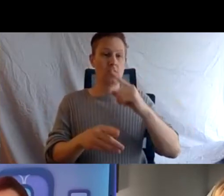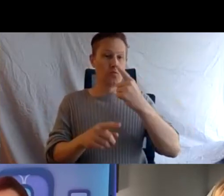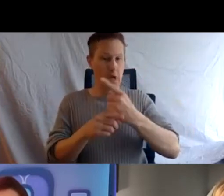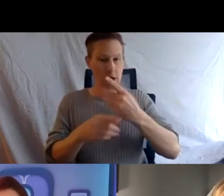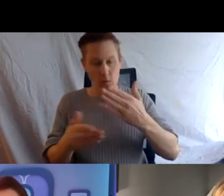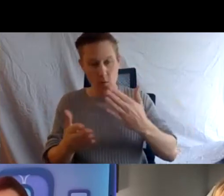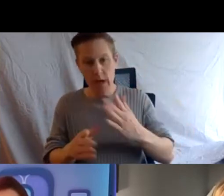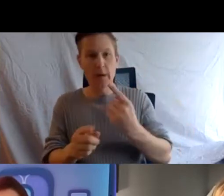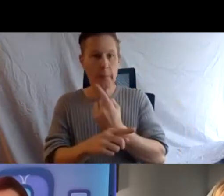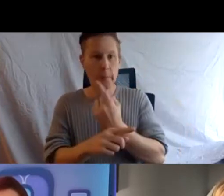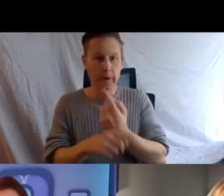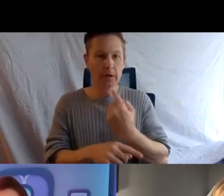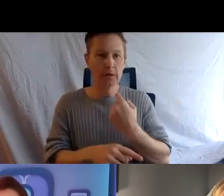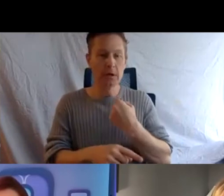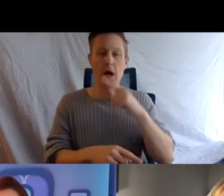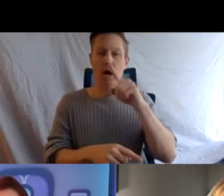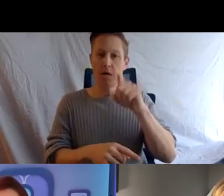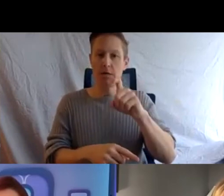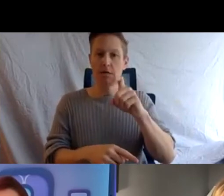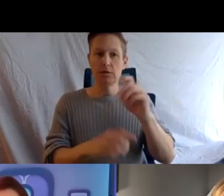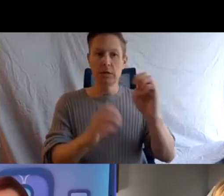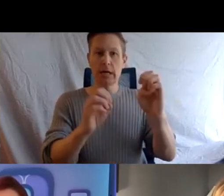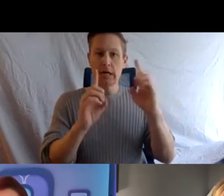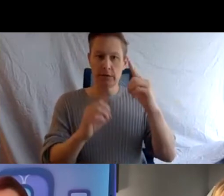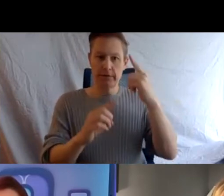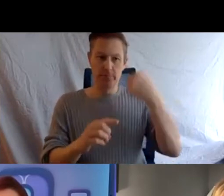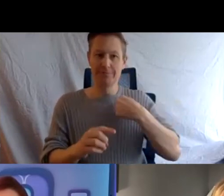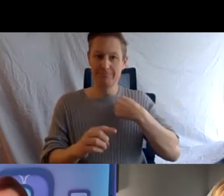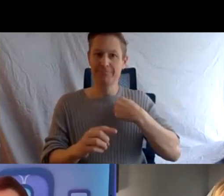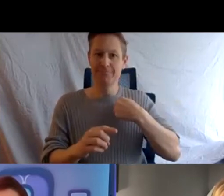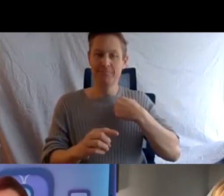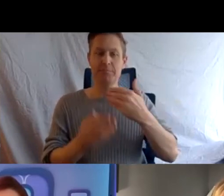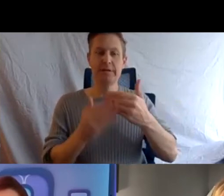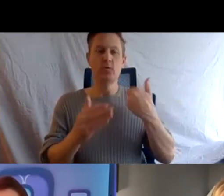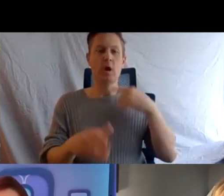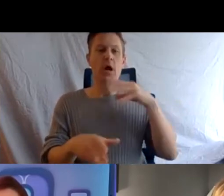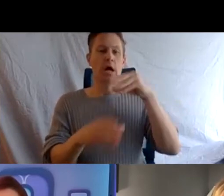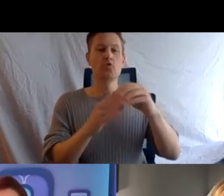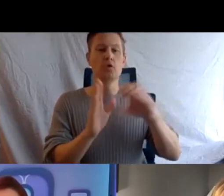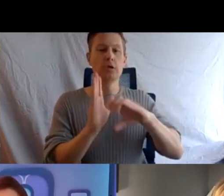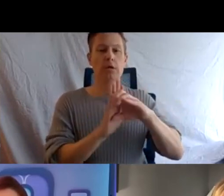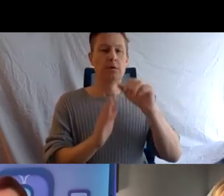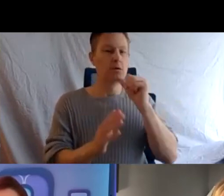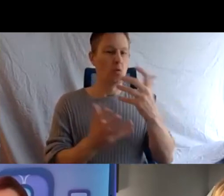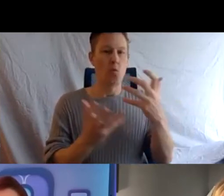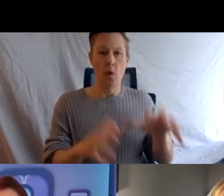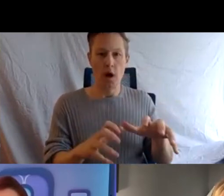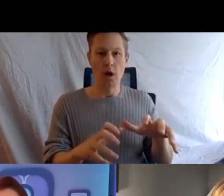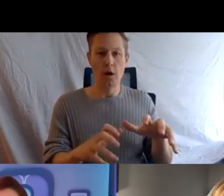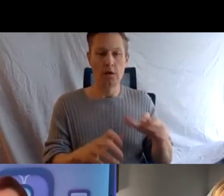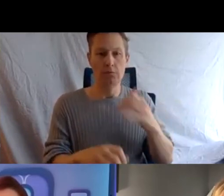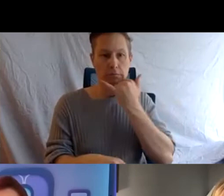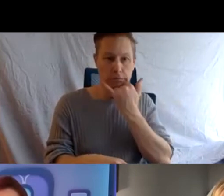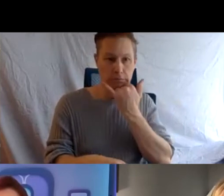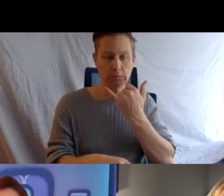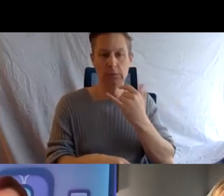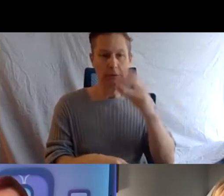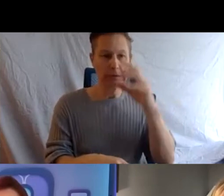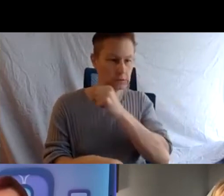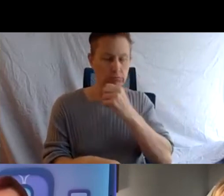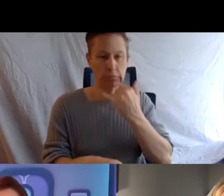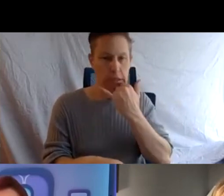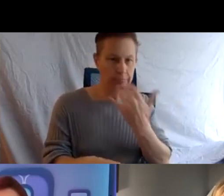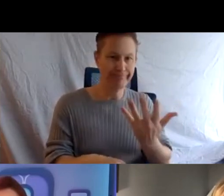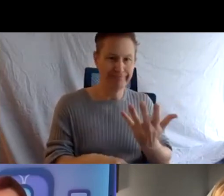It sounds like I would have to get some education before I included a character, because I don't want to guess at it and get it